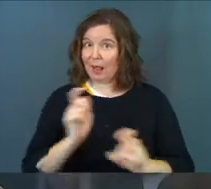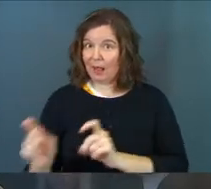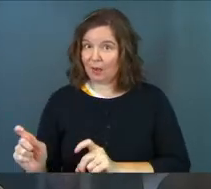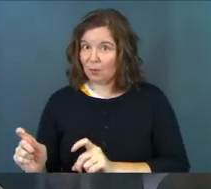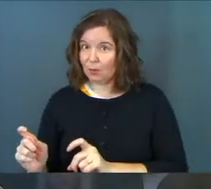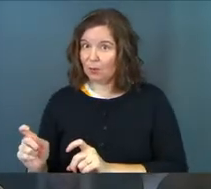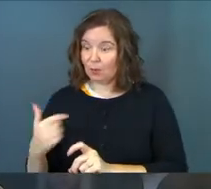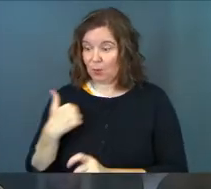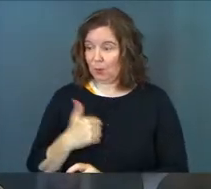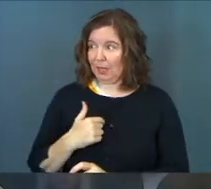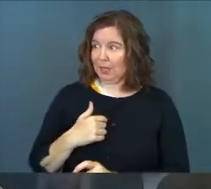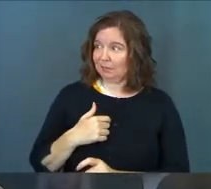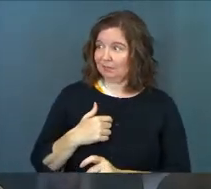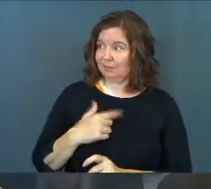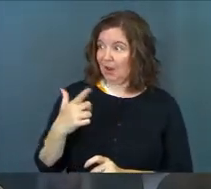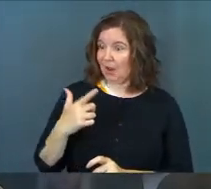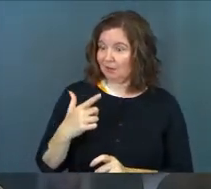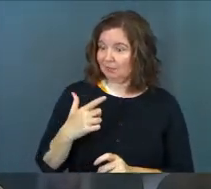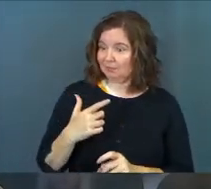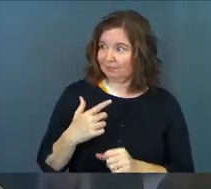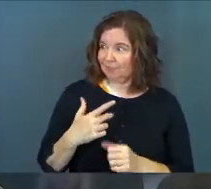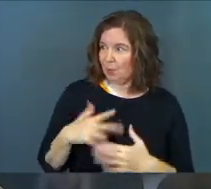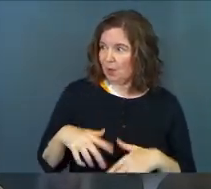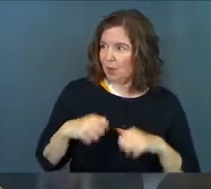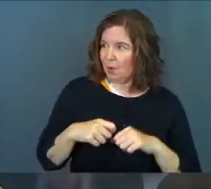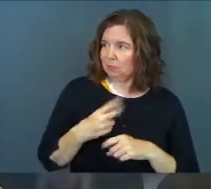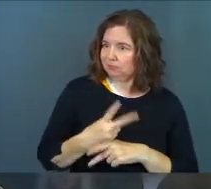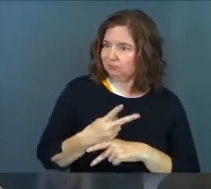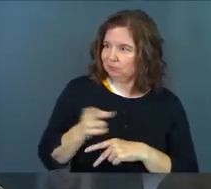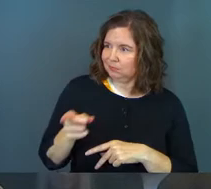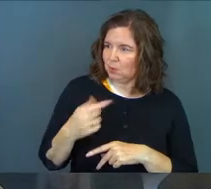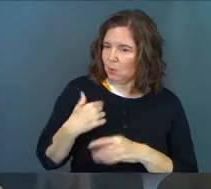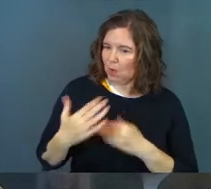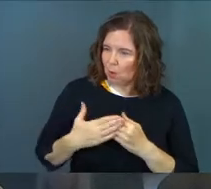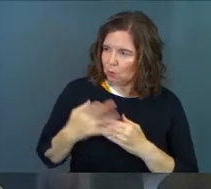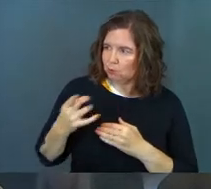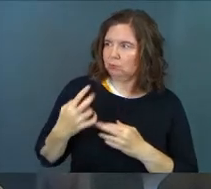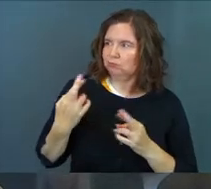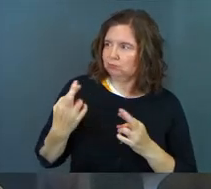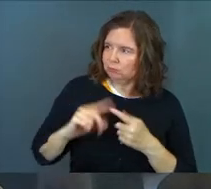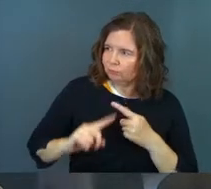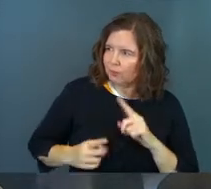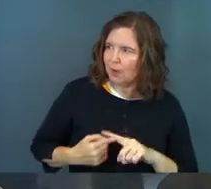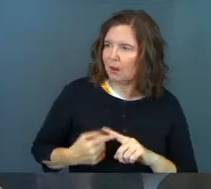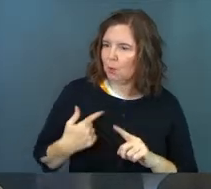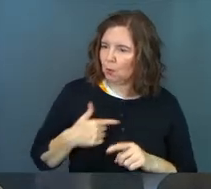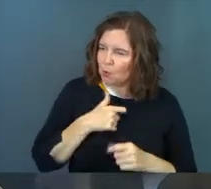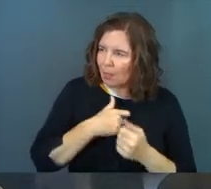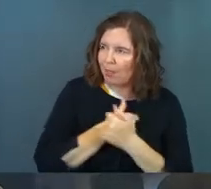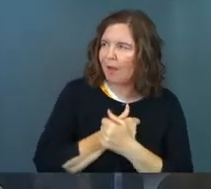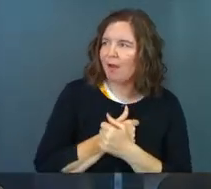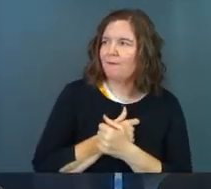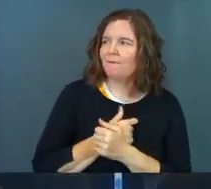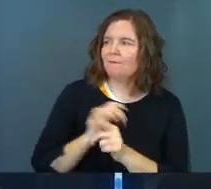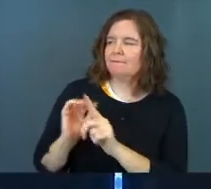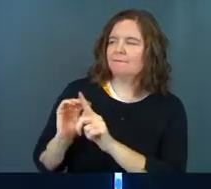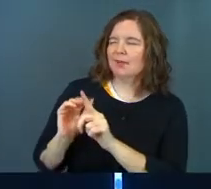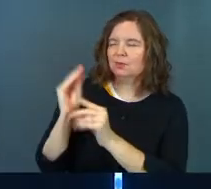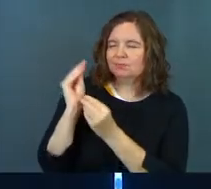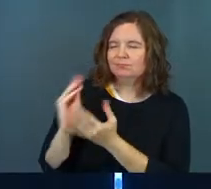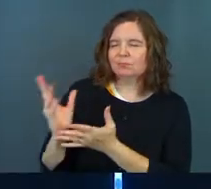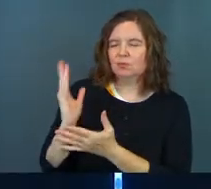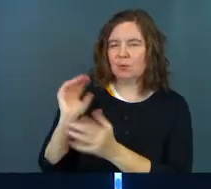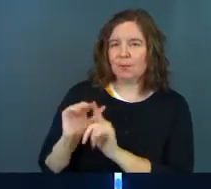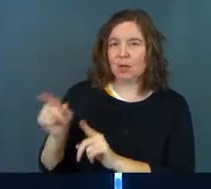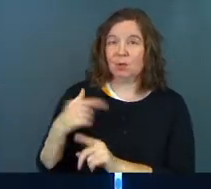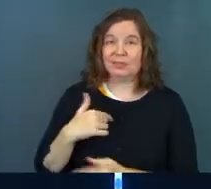out, we're the ones who put you up. We're the ones who are close to you. The one that you love, Jesus, just to